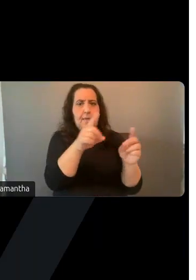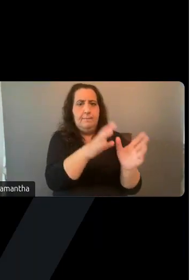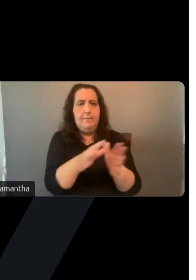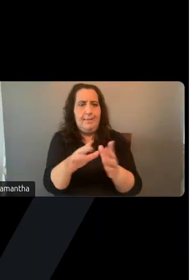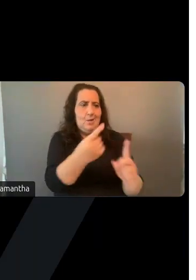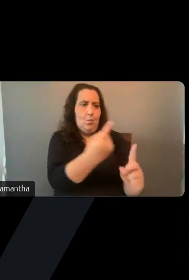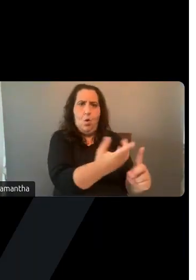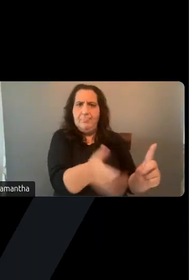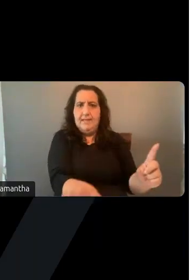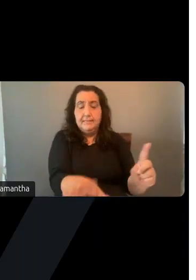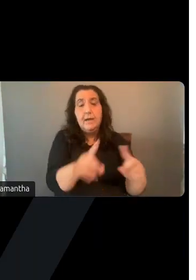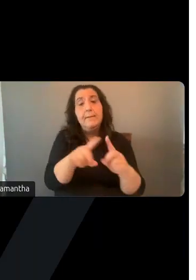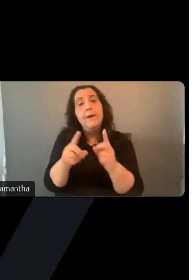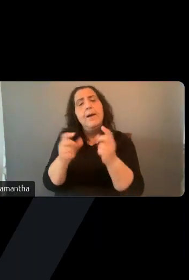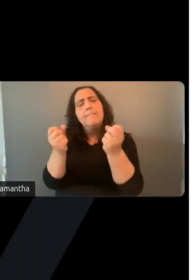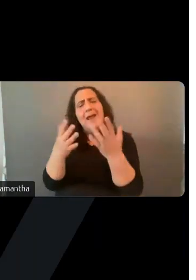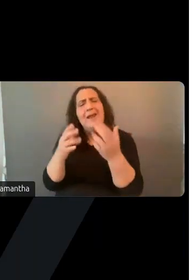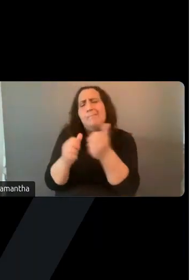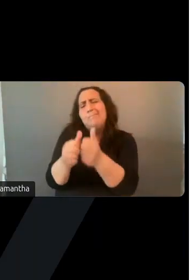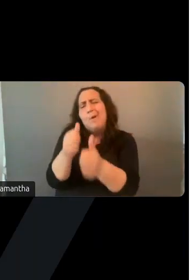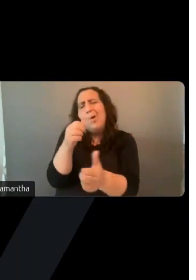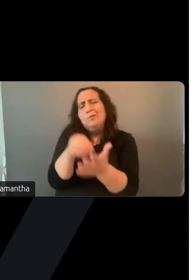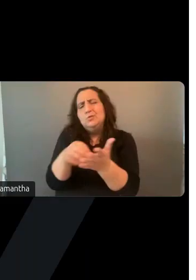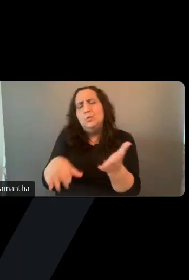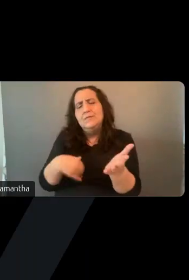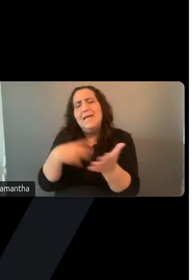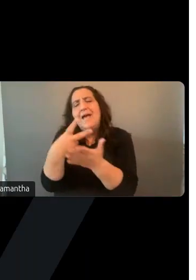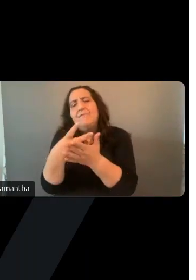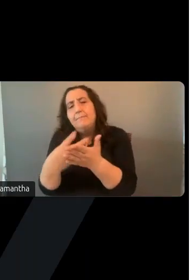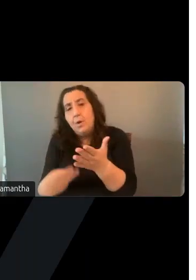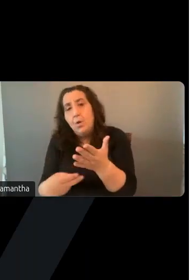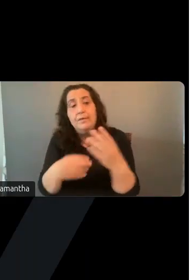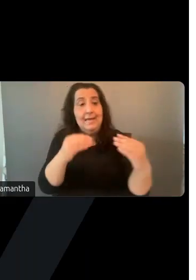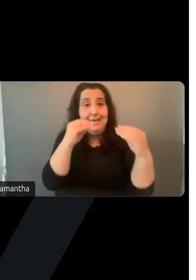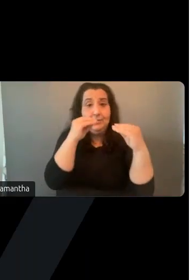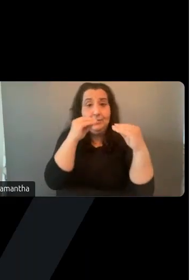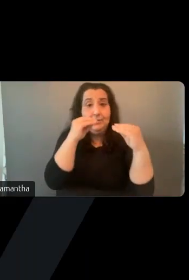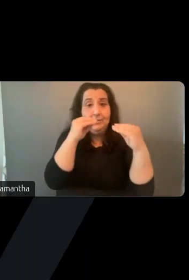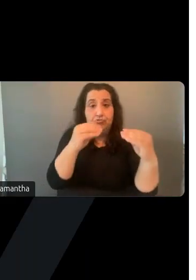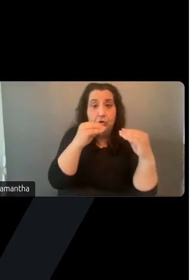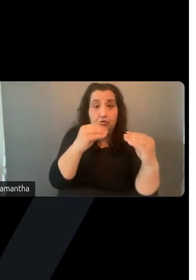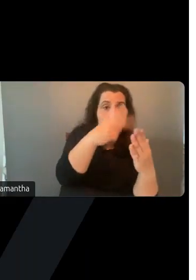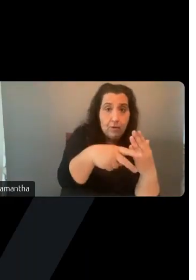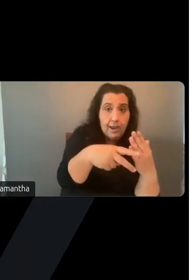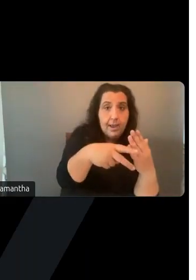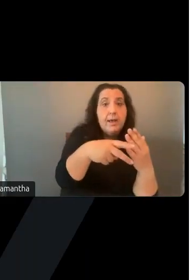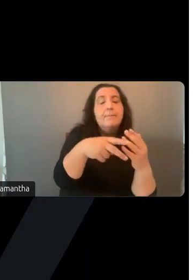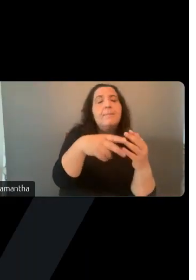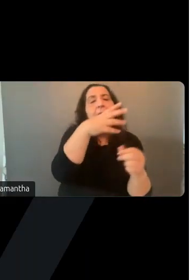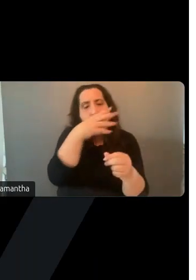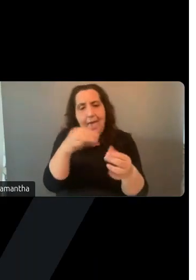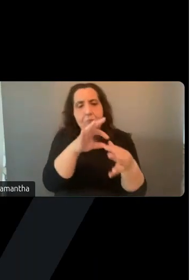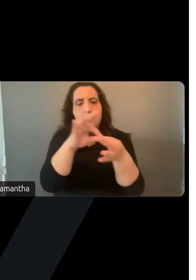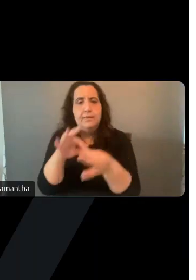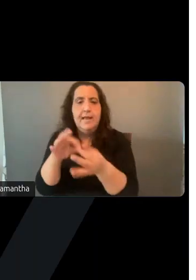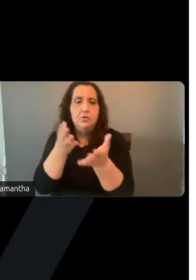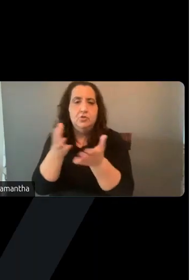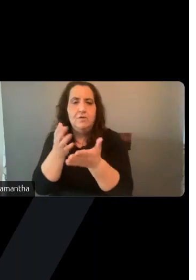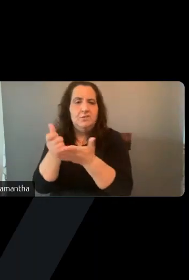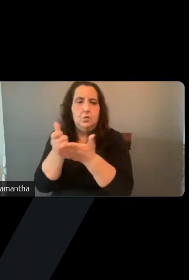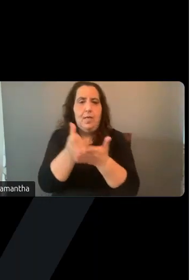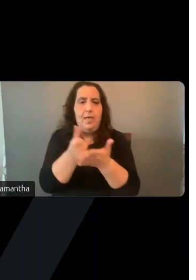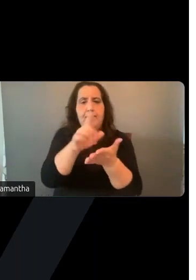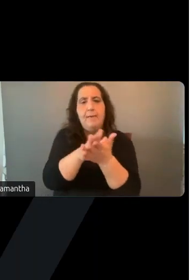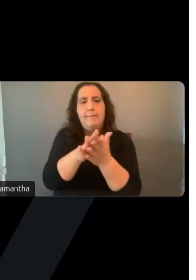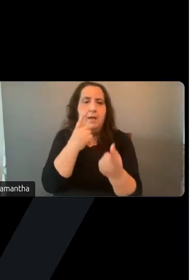while many or most students across the city have both an instructional program as well as related services to help them be